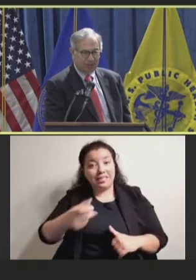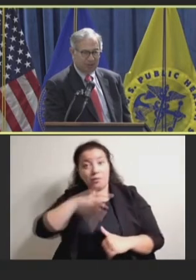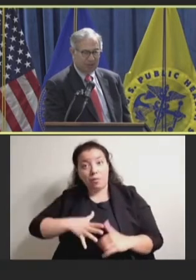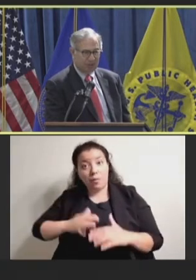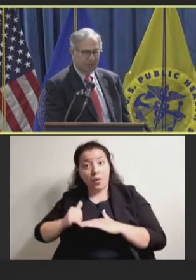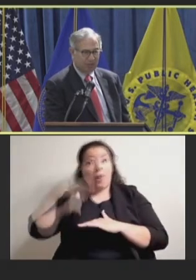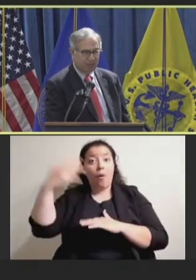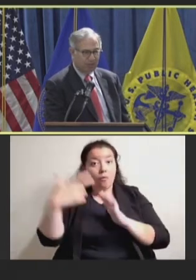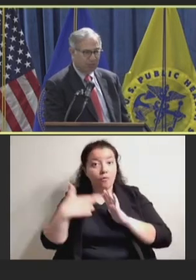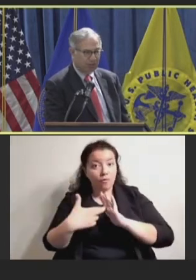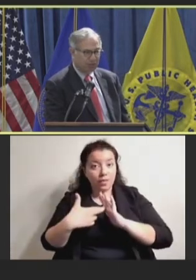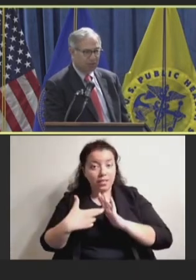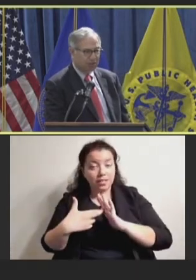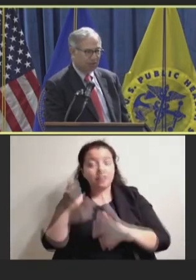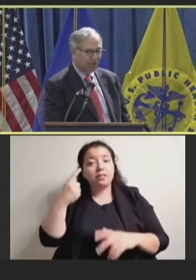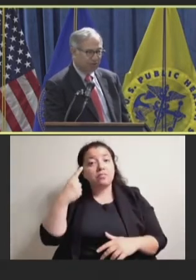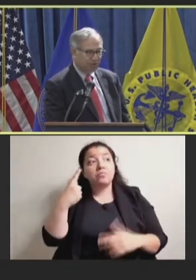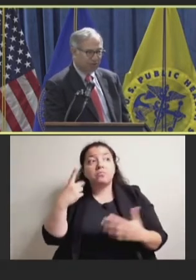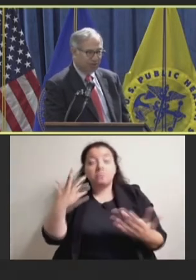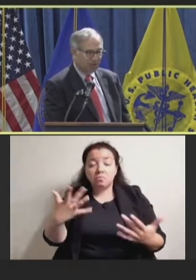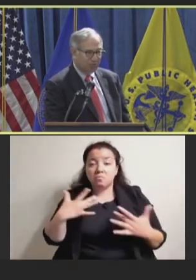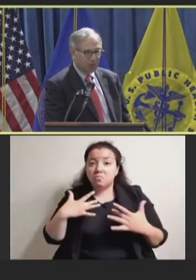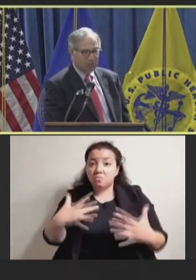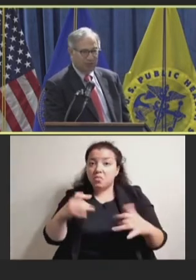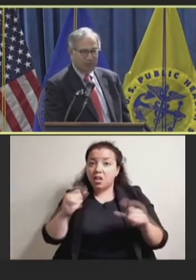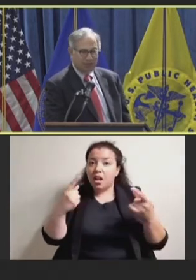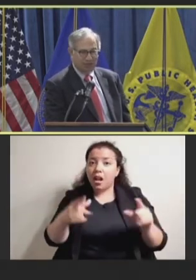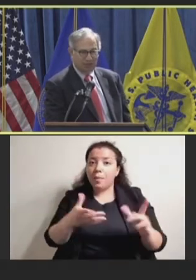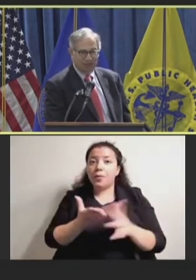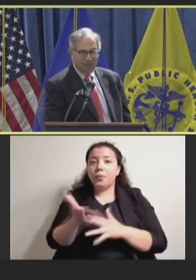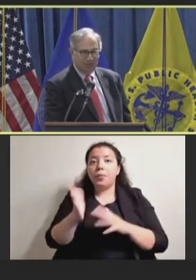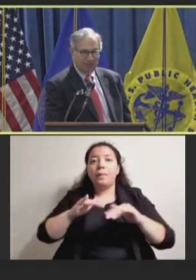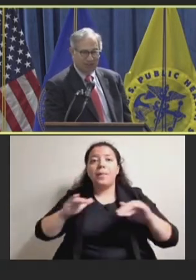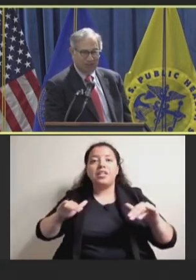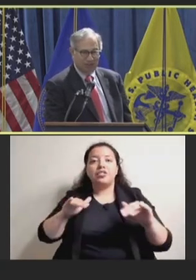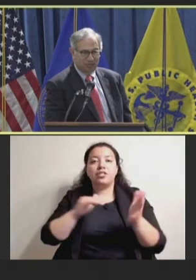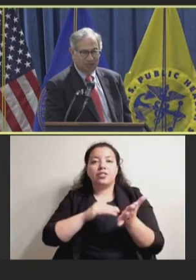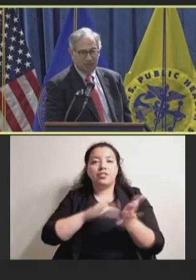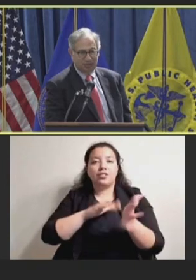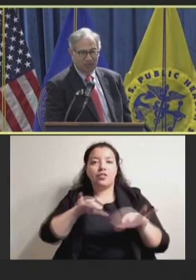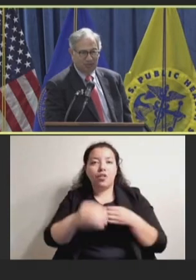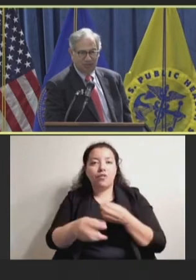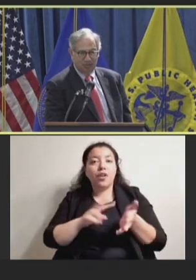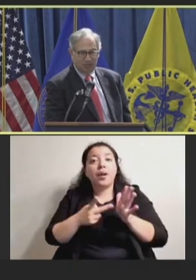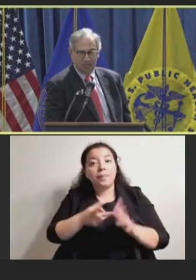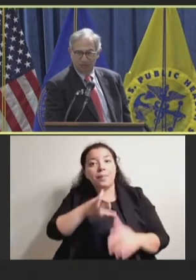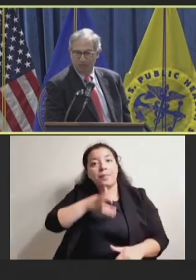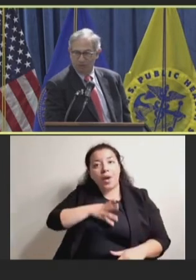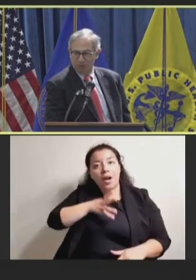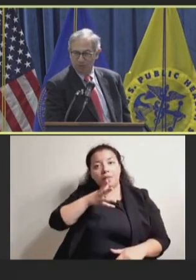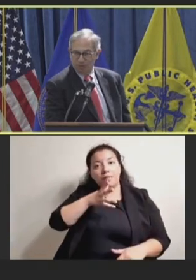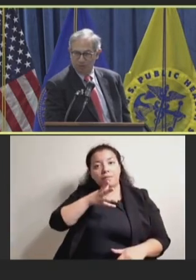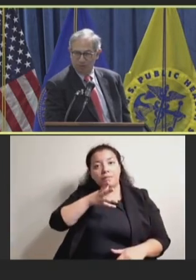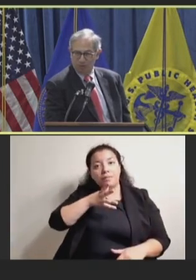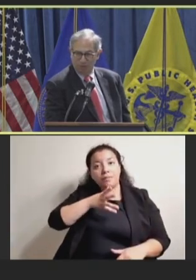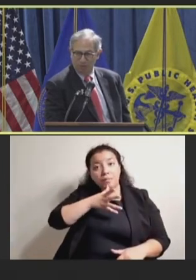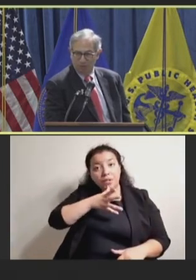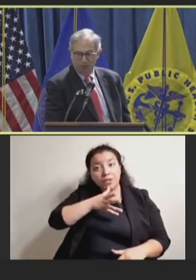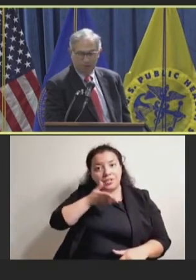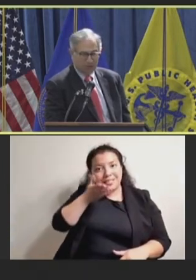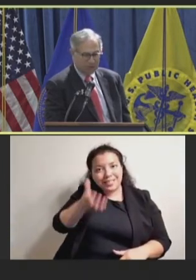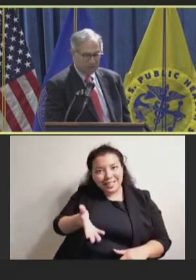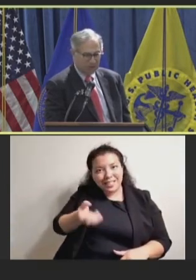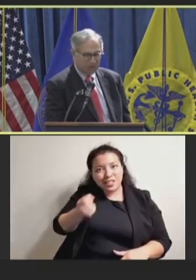vaccine studies are done through pediatricians' offices, and mothers may take the kids and then they volunteer for studies. So a lot of questions about why women